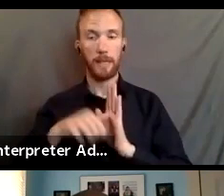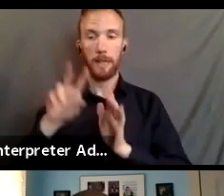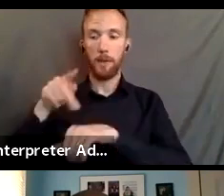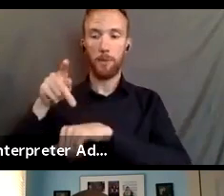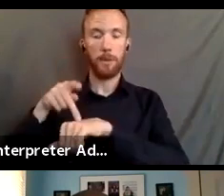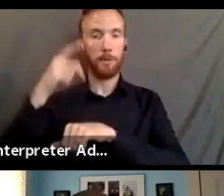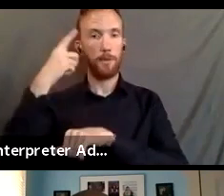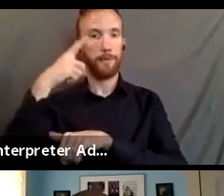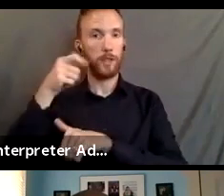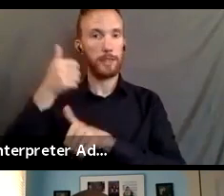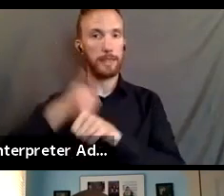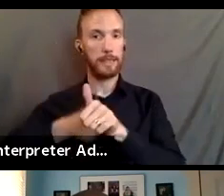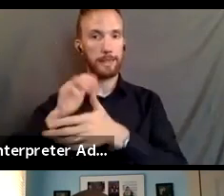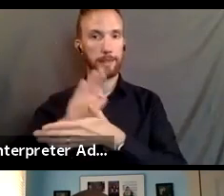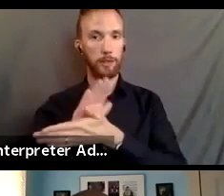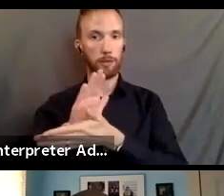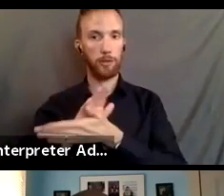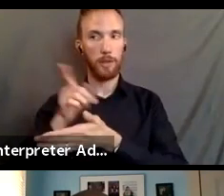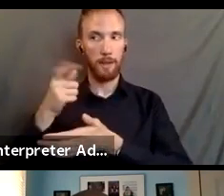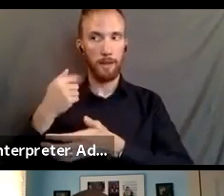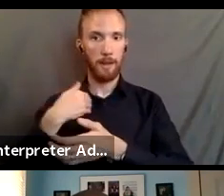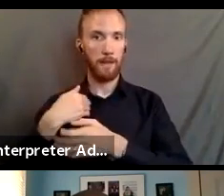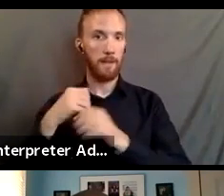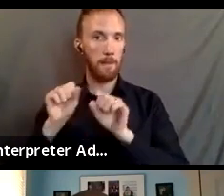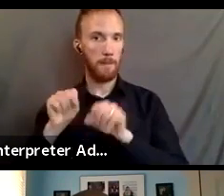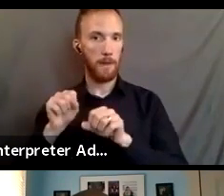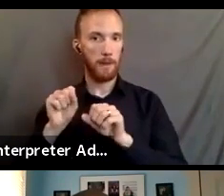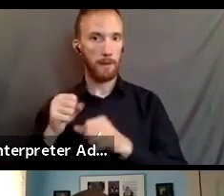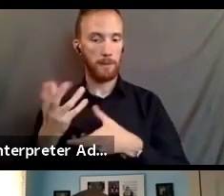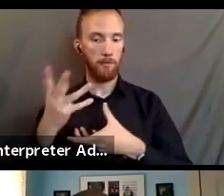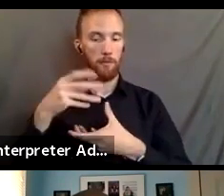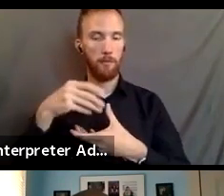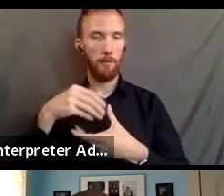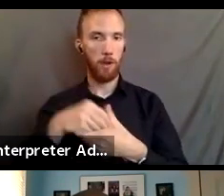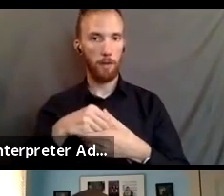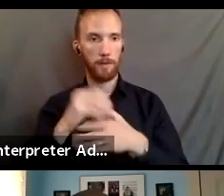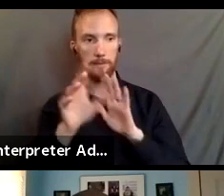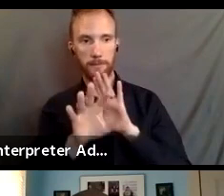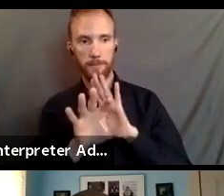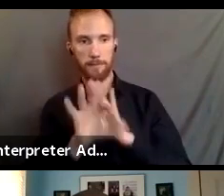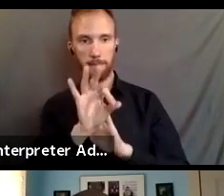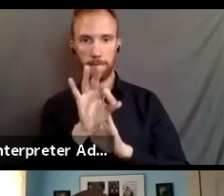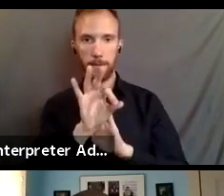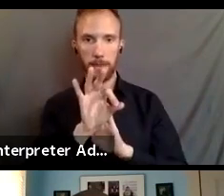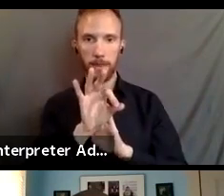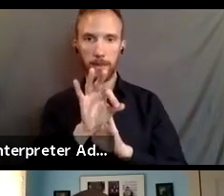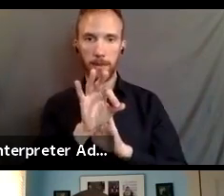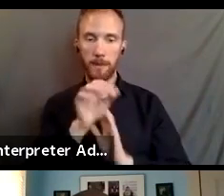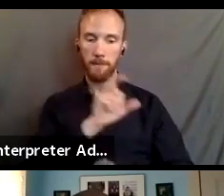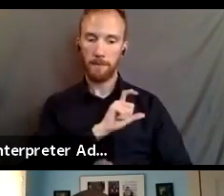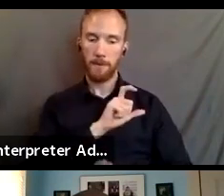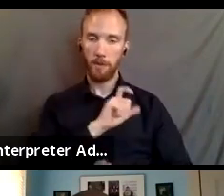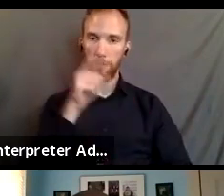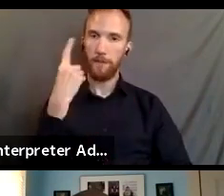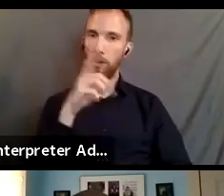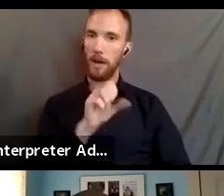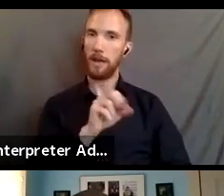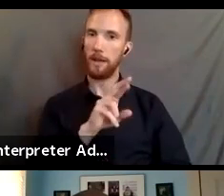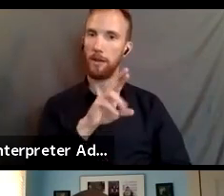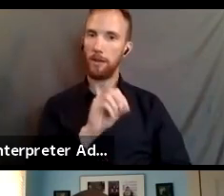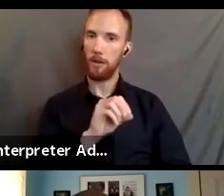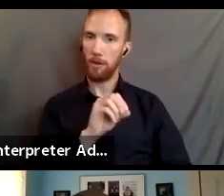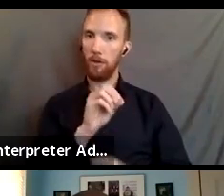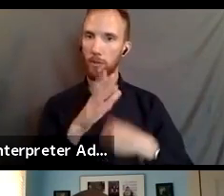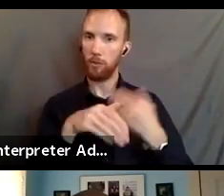school will have the ability to participate in the selection of the sro process providing clarity on the roles and